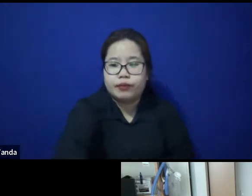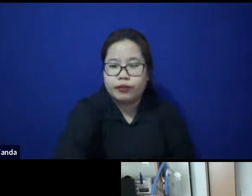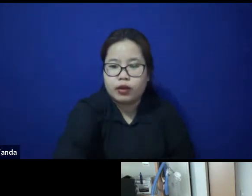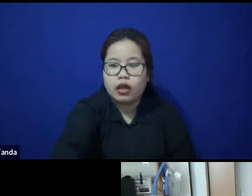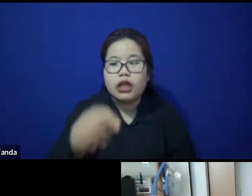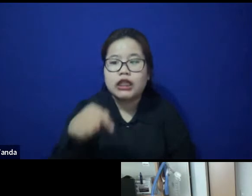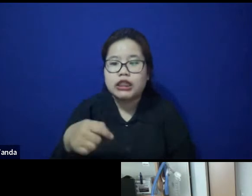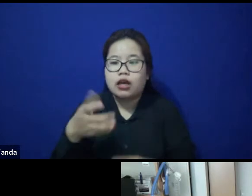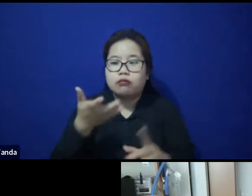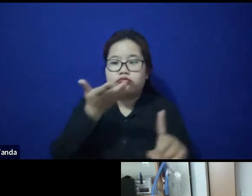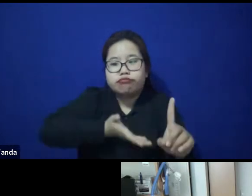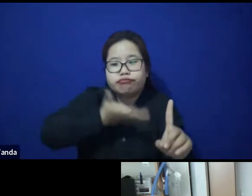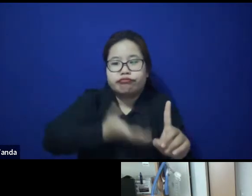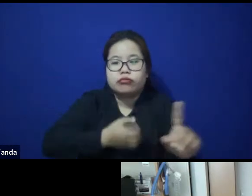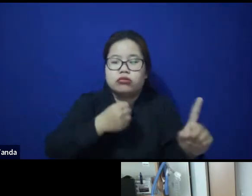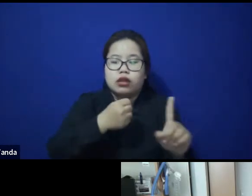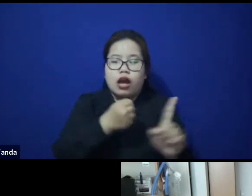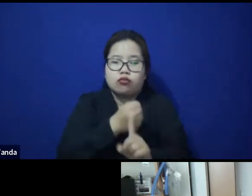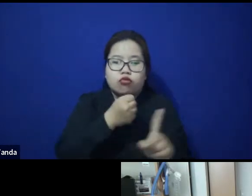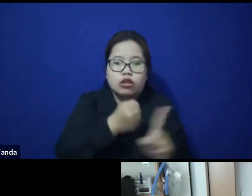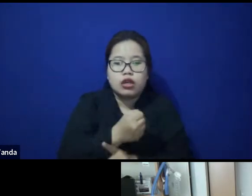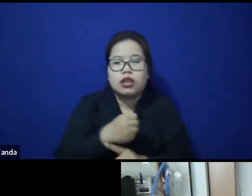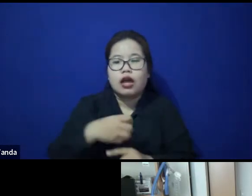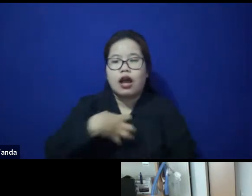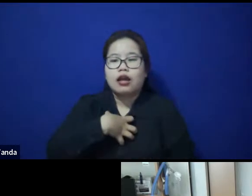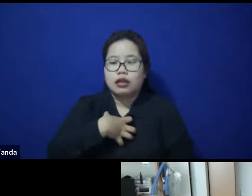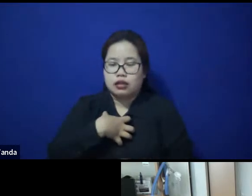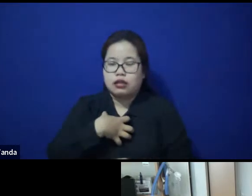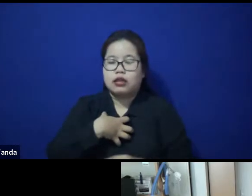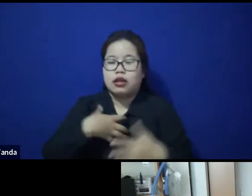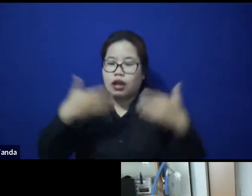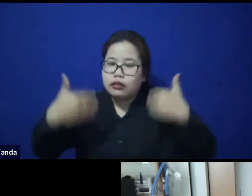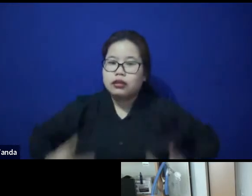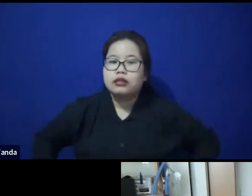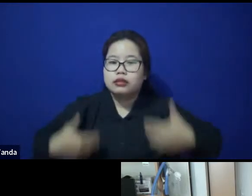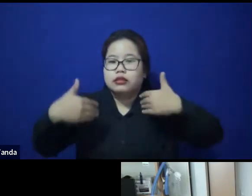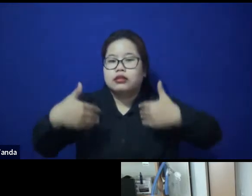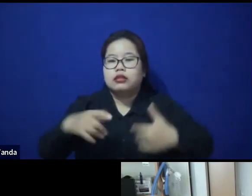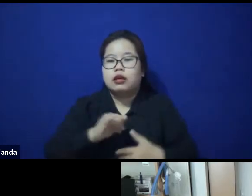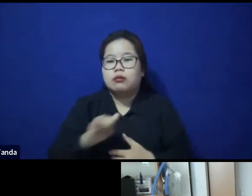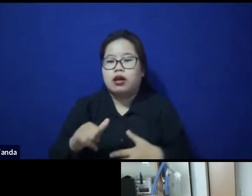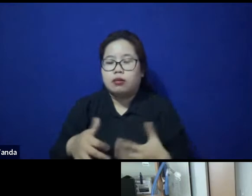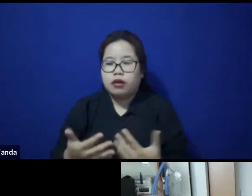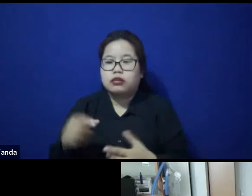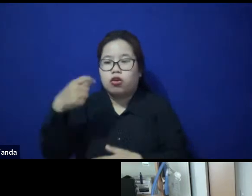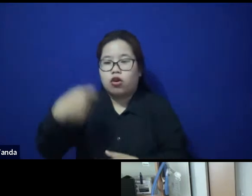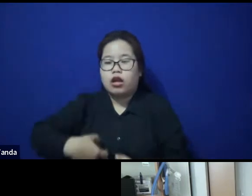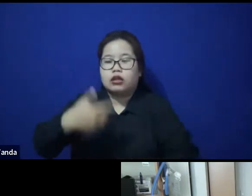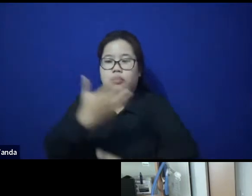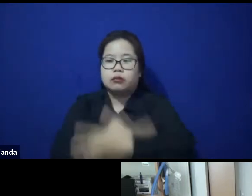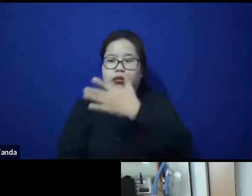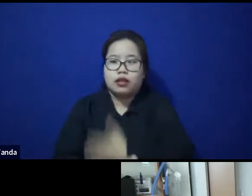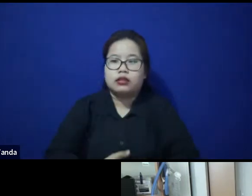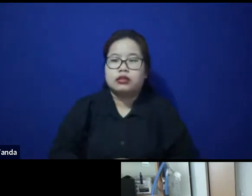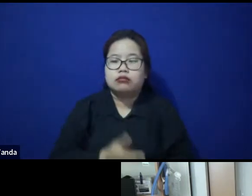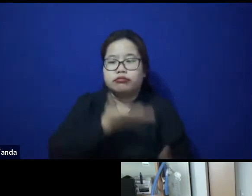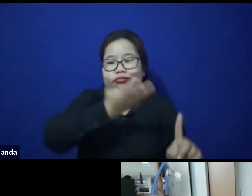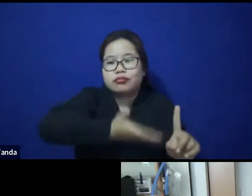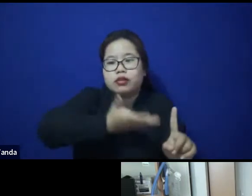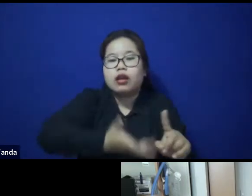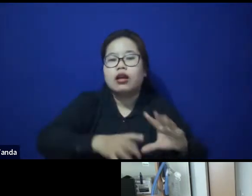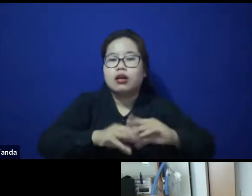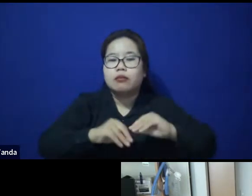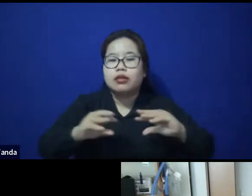extensive experience across disability rights and inclusion, working in health, justice, and family violence